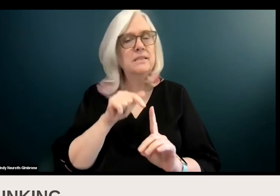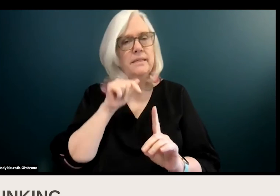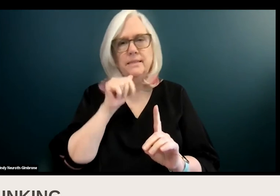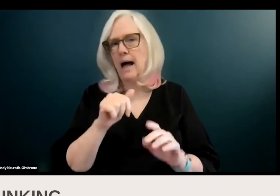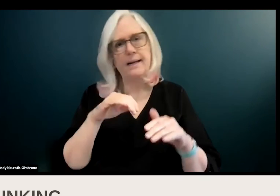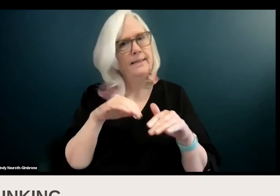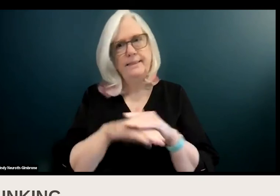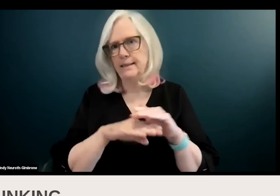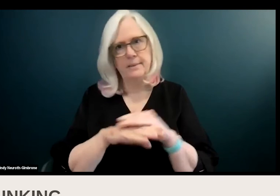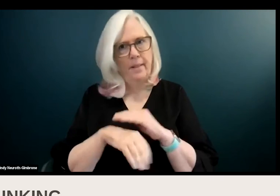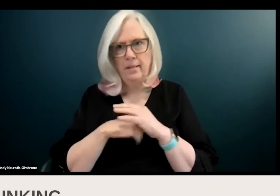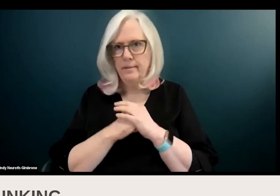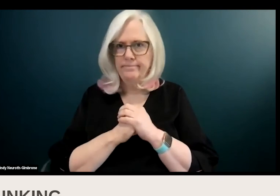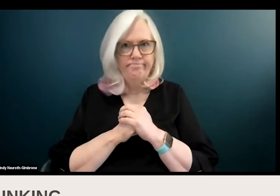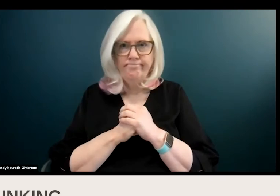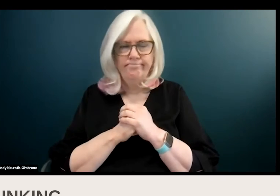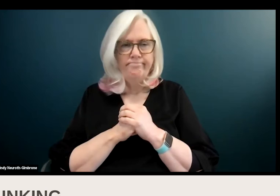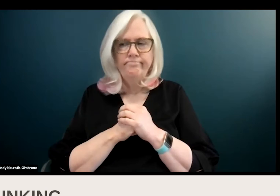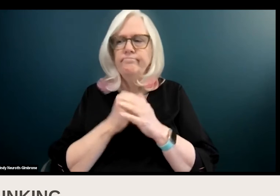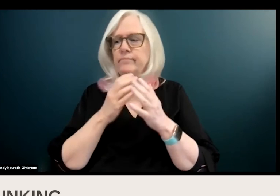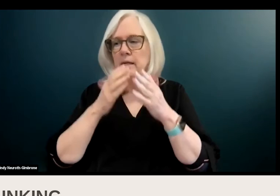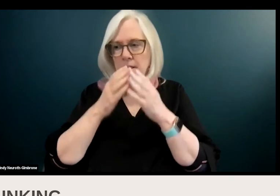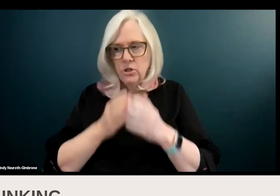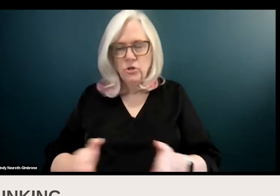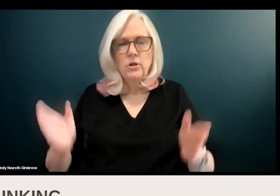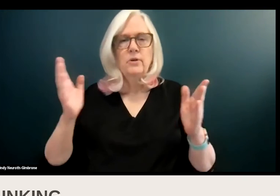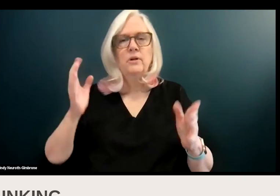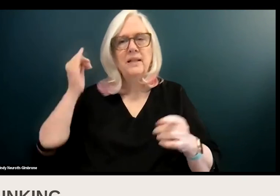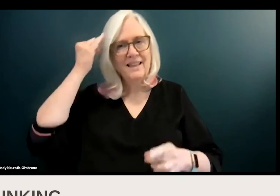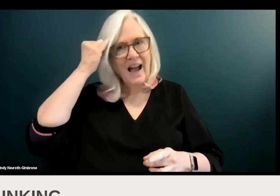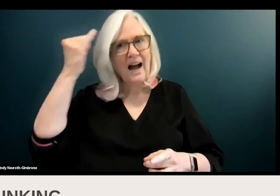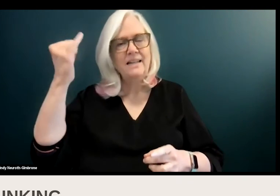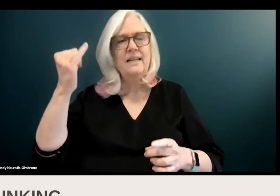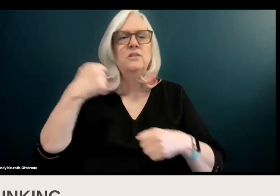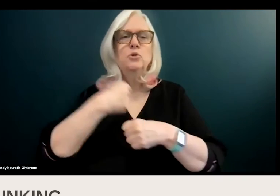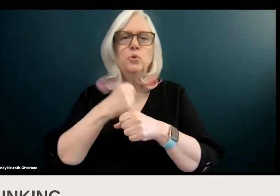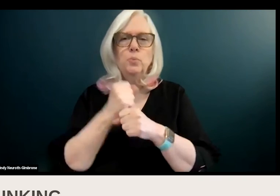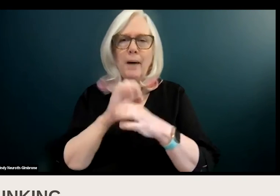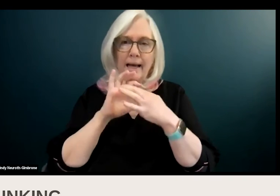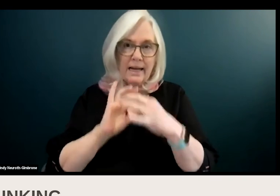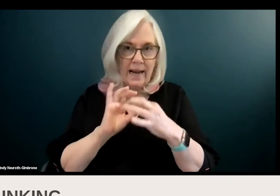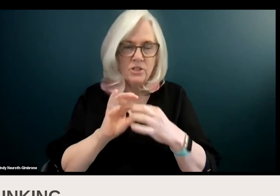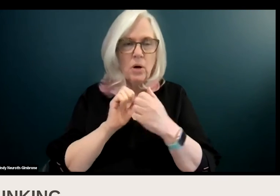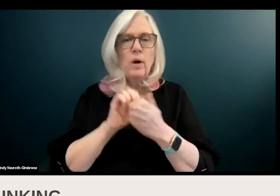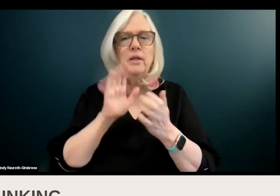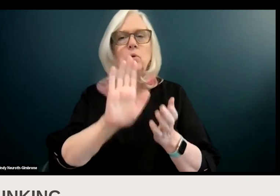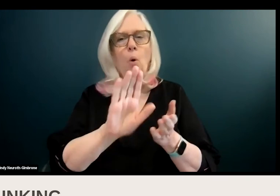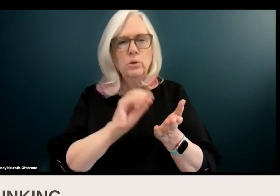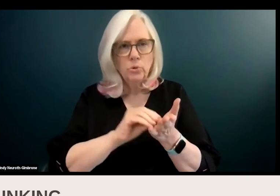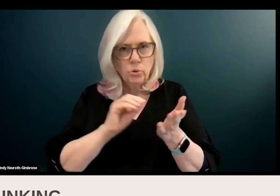is. The overarching desire is to make connections with your students and to make connections with the concepts you're teaching